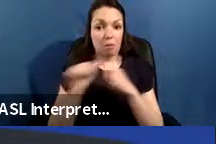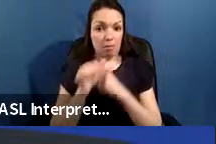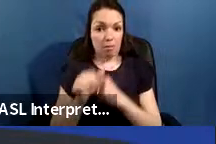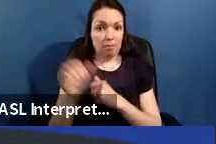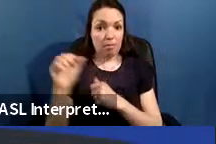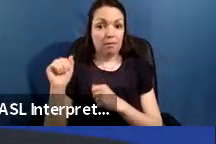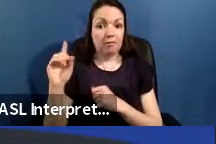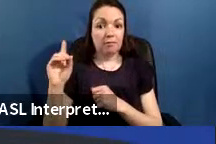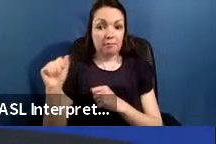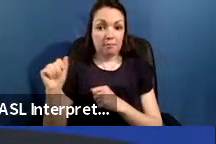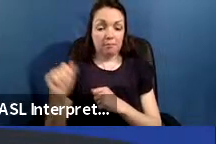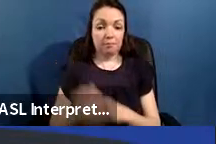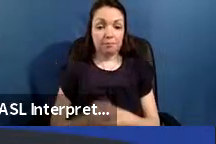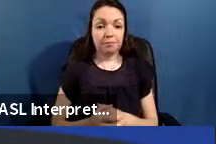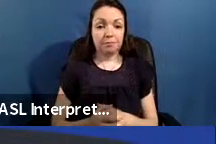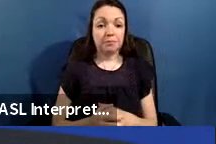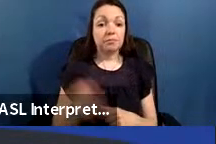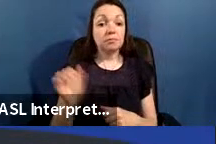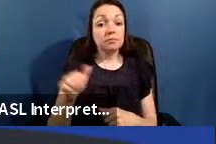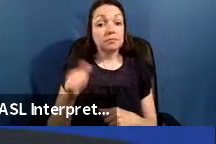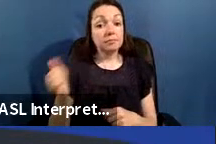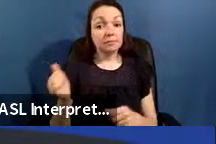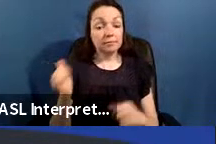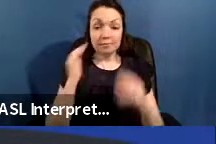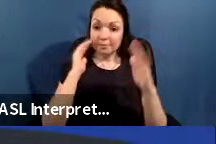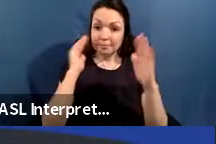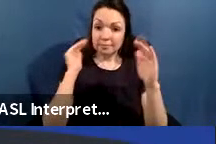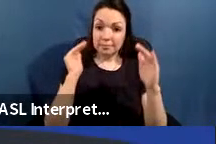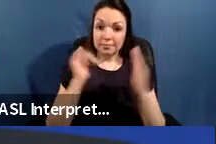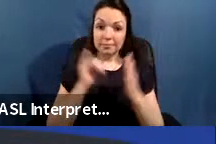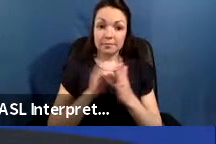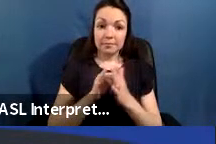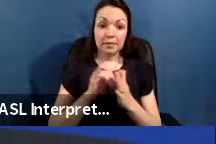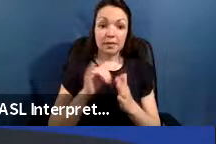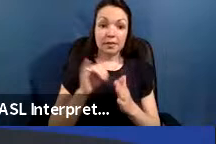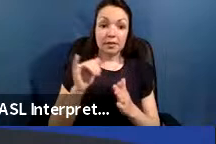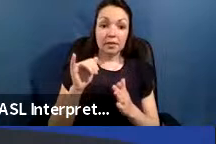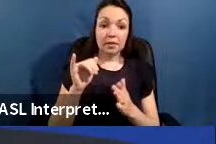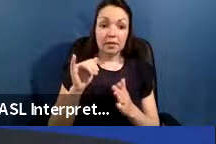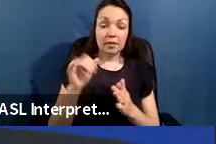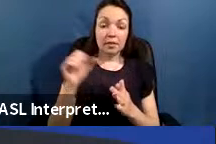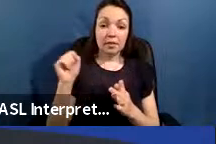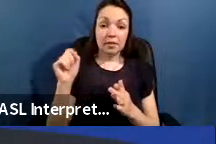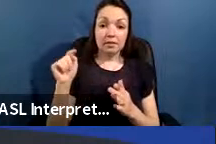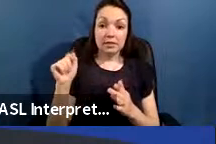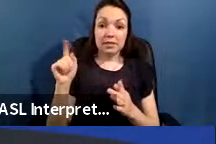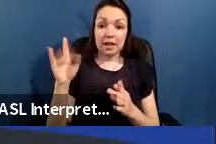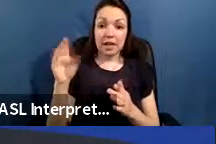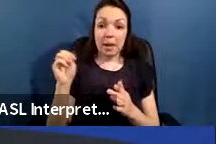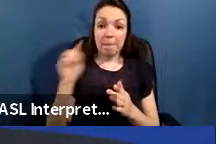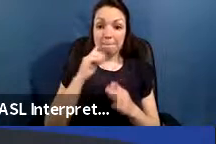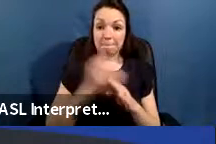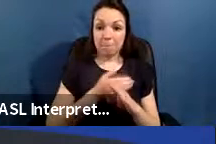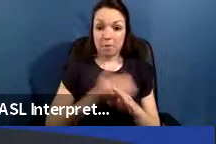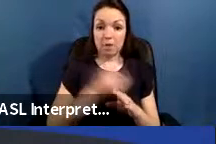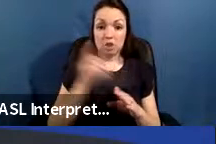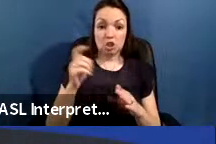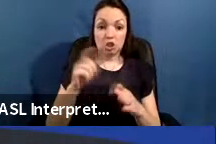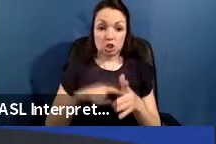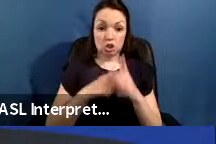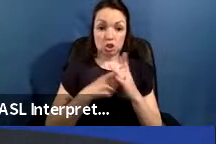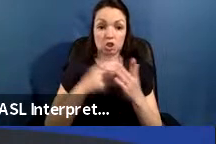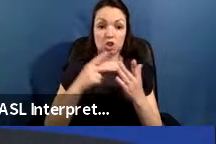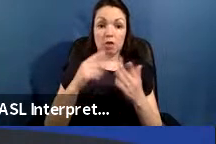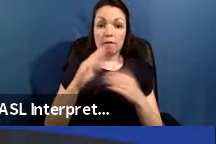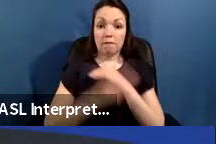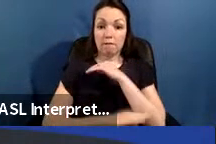recreational facilities is the anticipated Eckersall Stadium renovation. This project is scheduled to be bid this fall with construction beginning